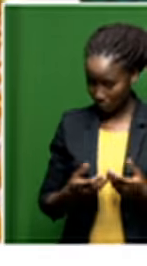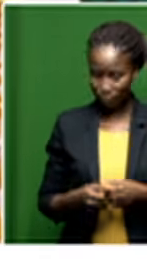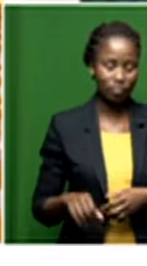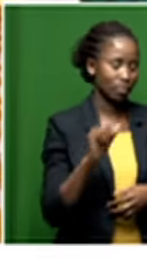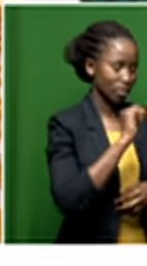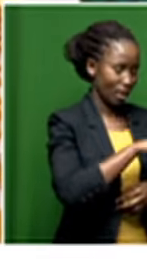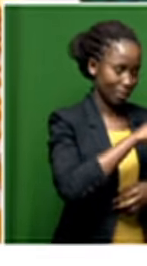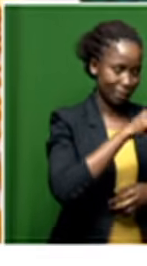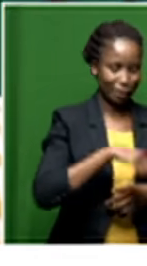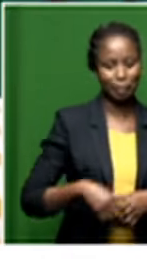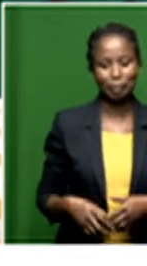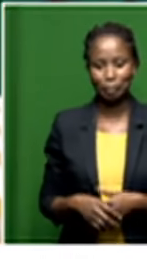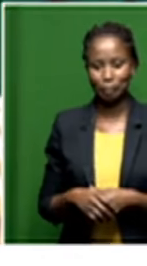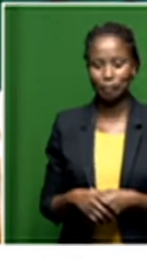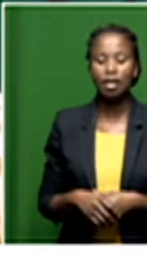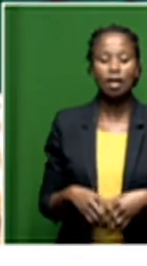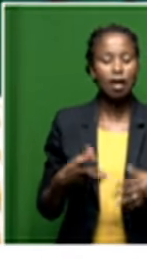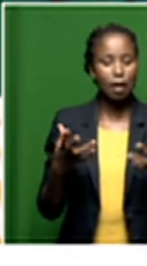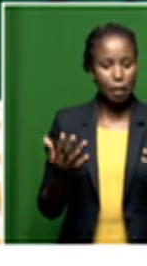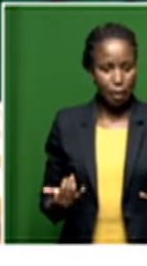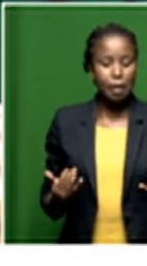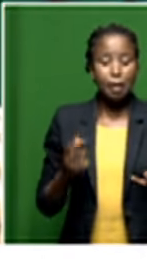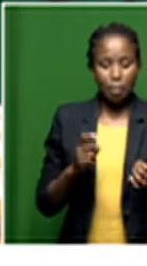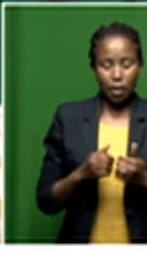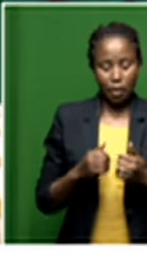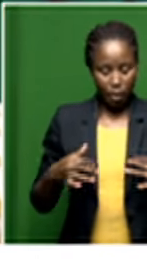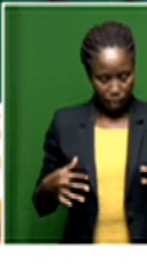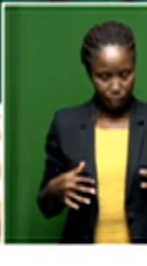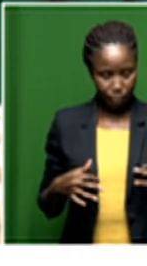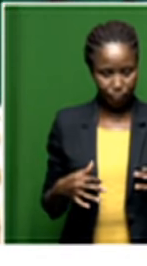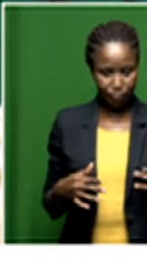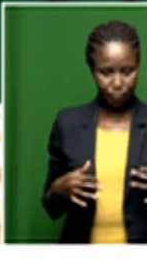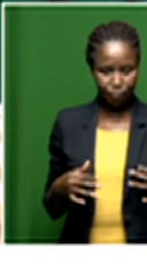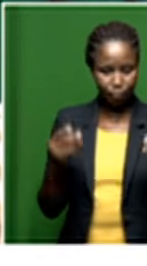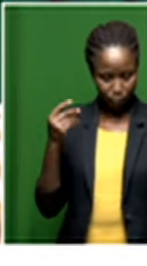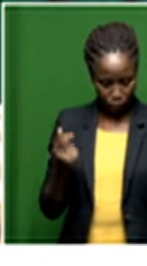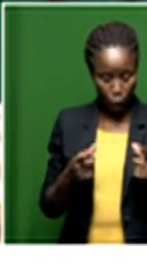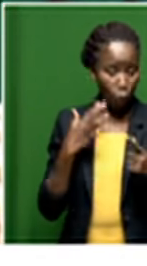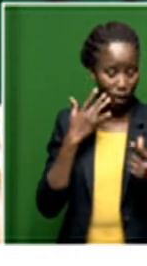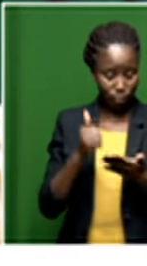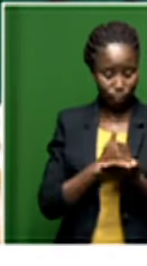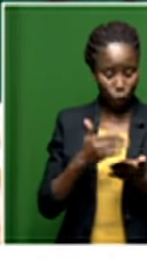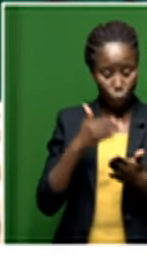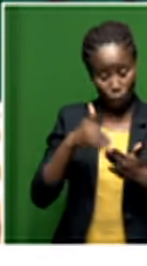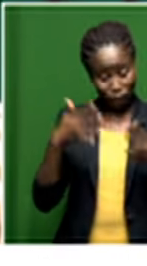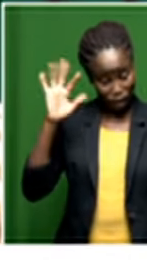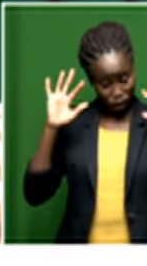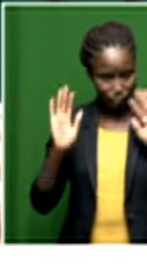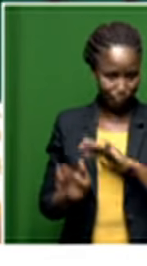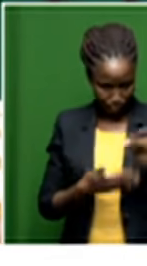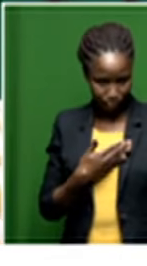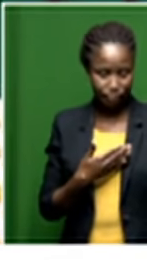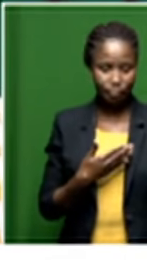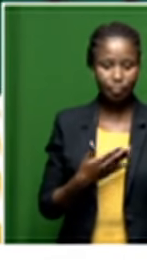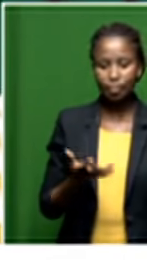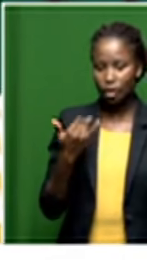Yeah. The courts we had to gazette immediately after the registration weekend. We've done that. So it's